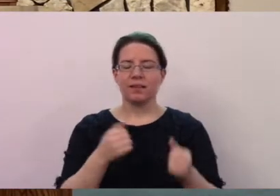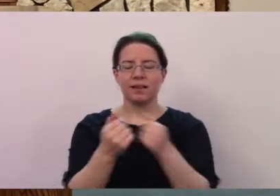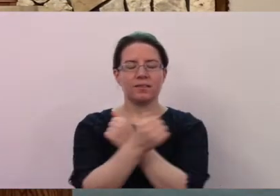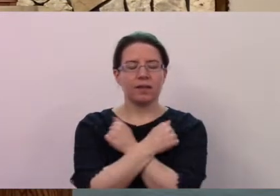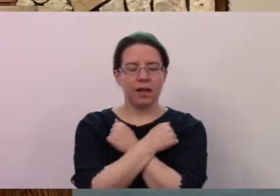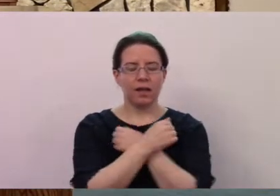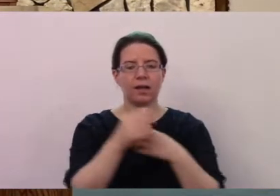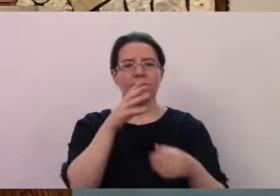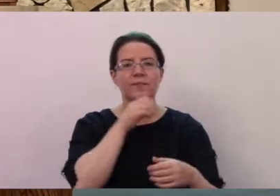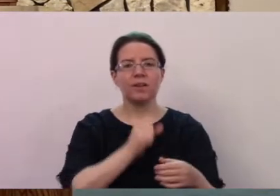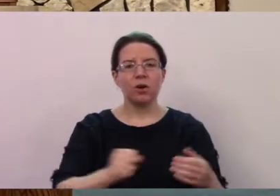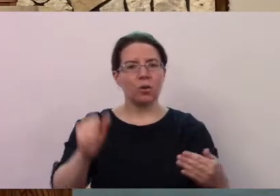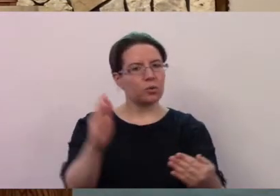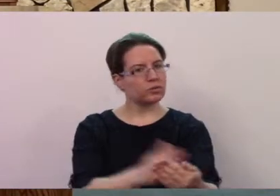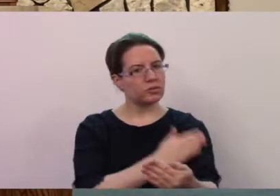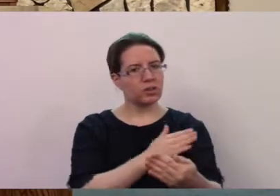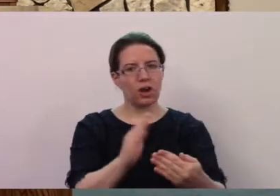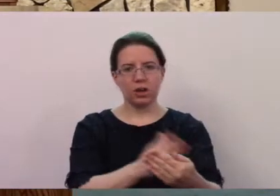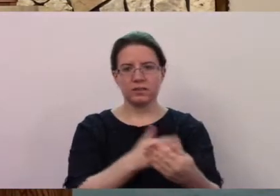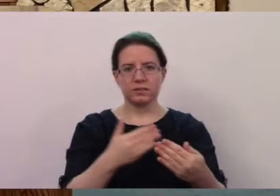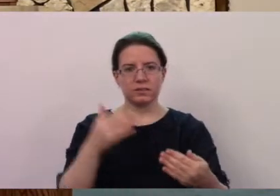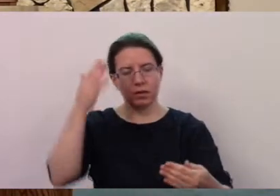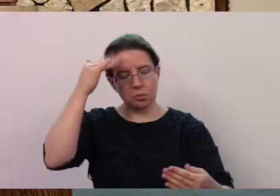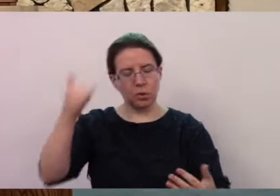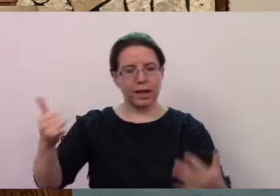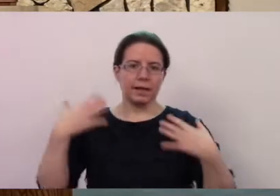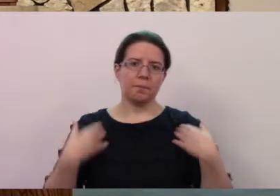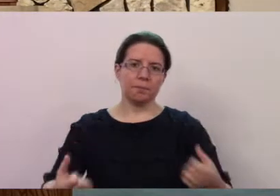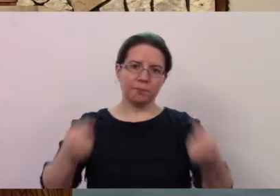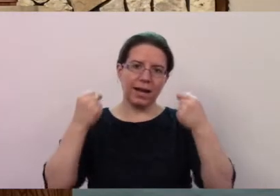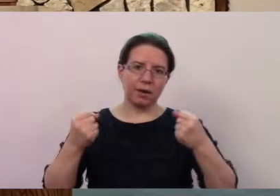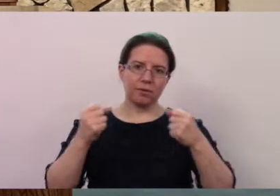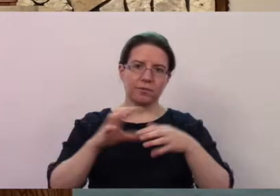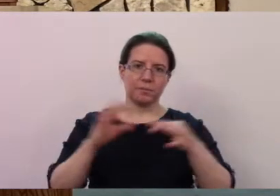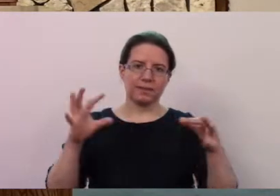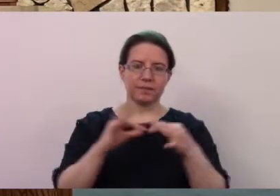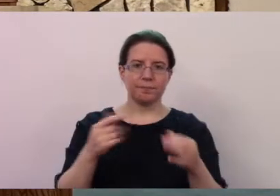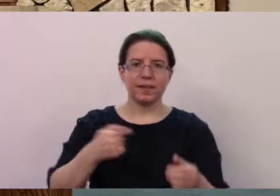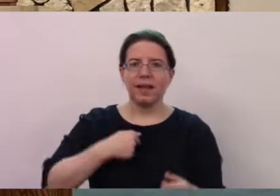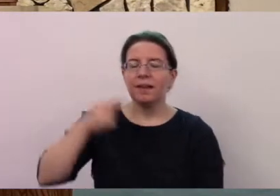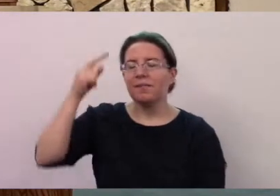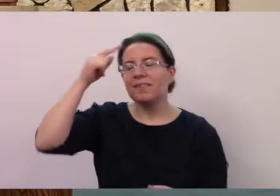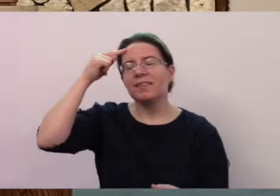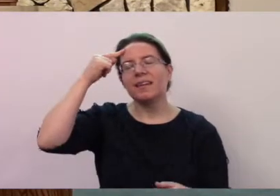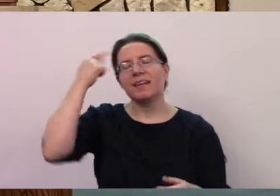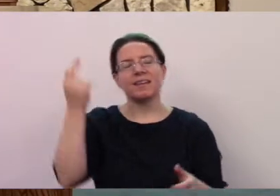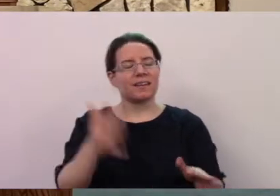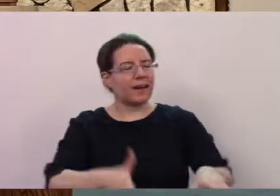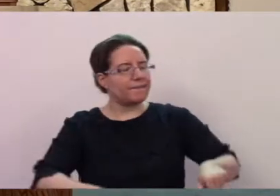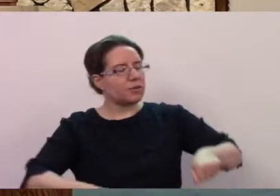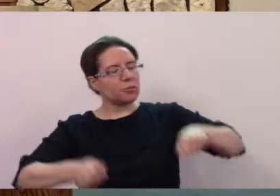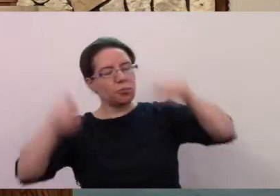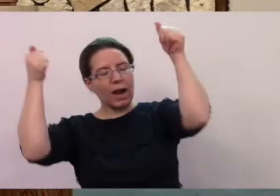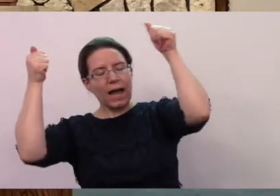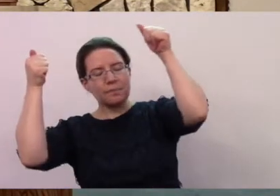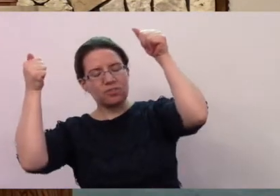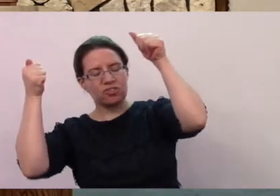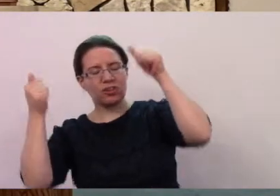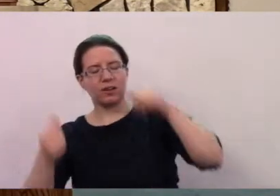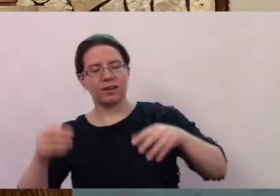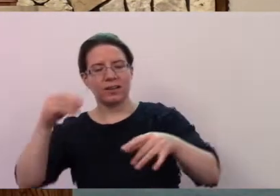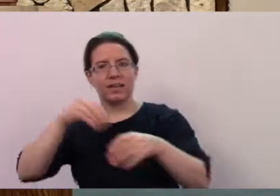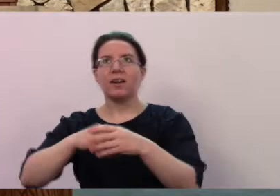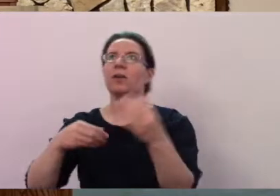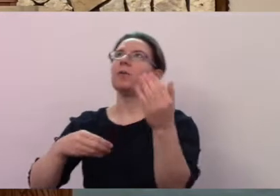But oh, when the redeemed, I was singing that song. I am thinking of the rapture in our blessed home on high. When